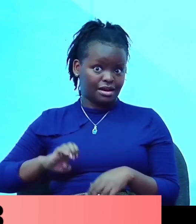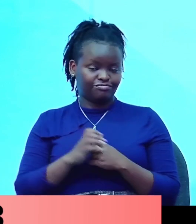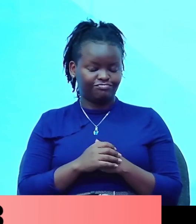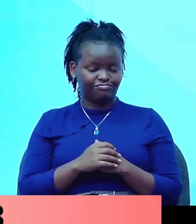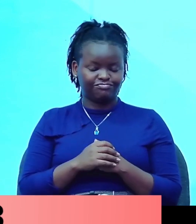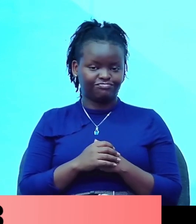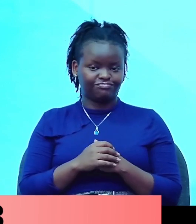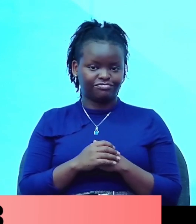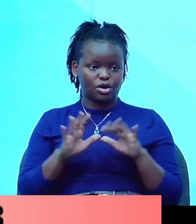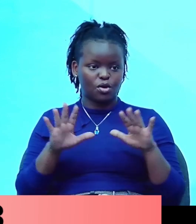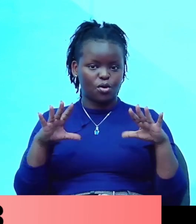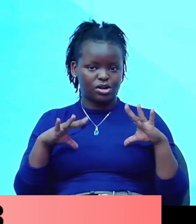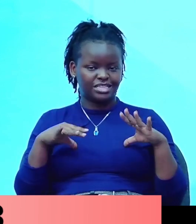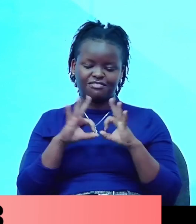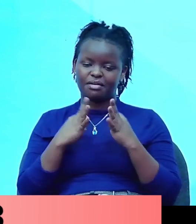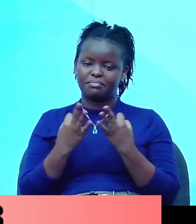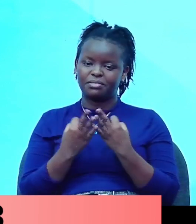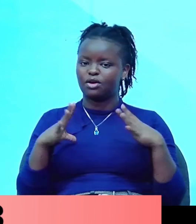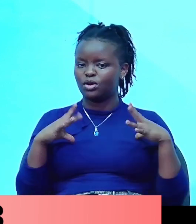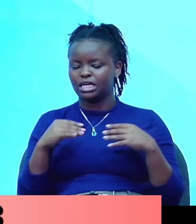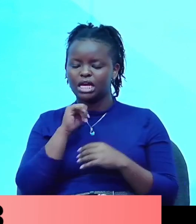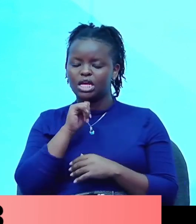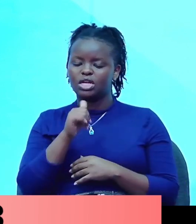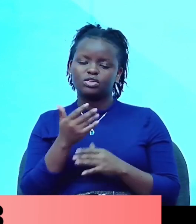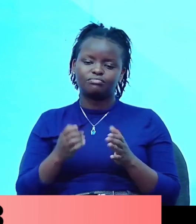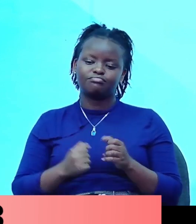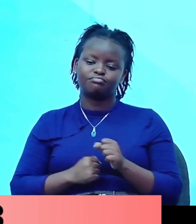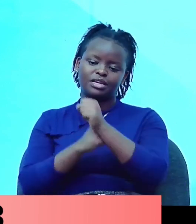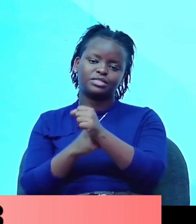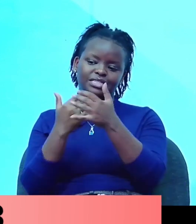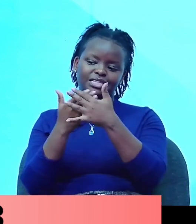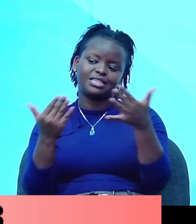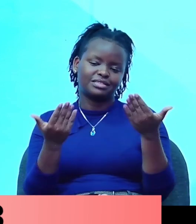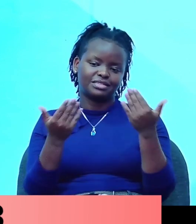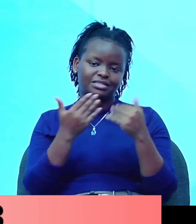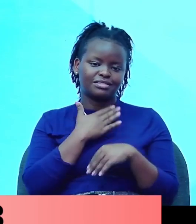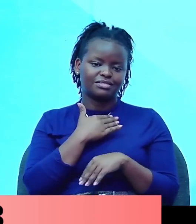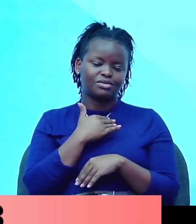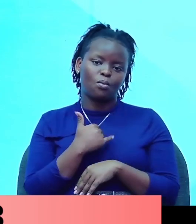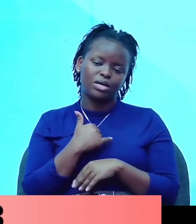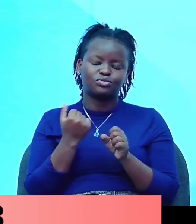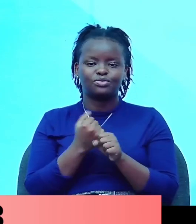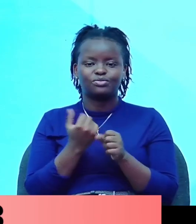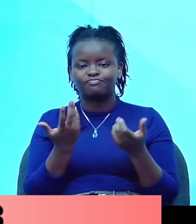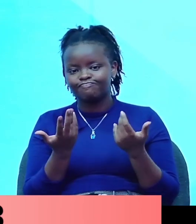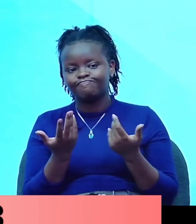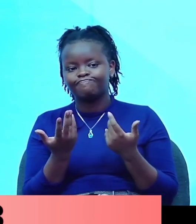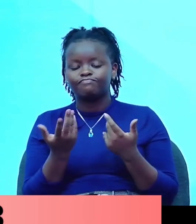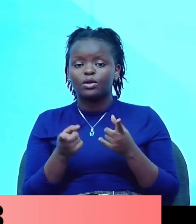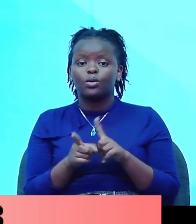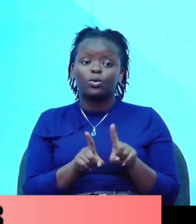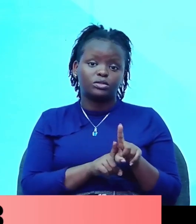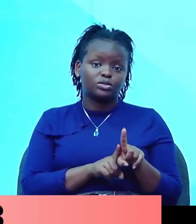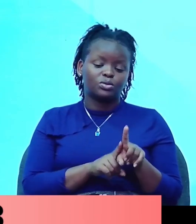for family holidays. So why not just support you in the things that you'd ordinarily do? Right. And also get you to save,